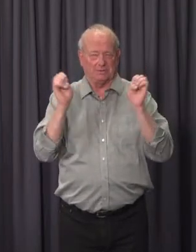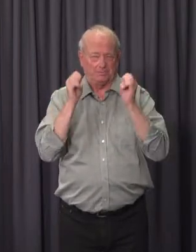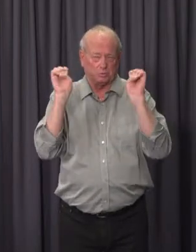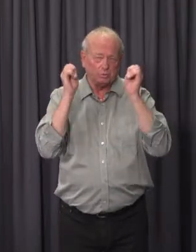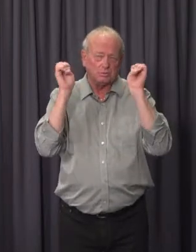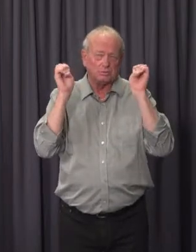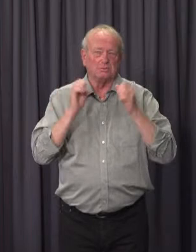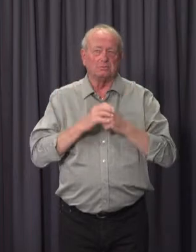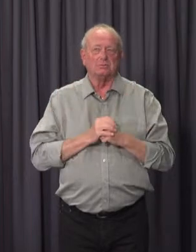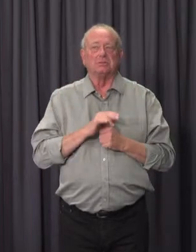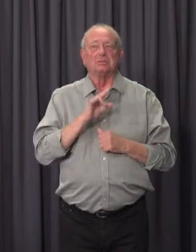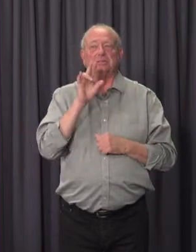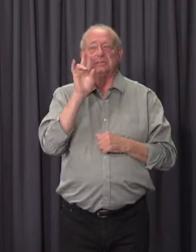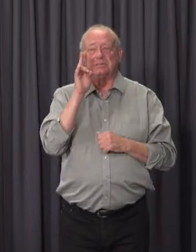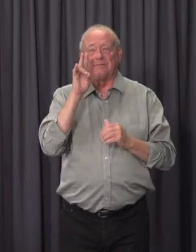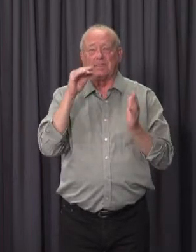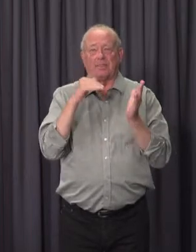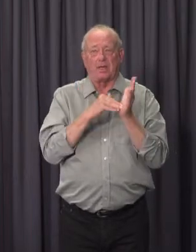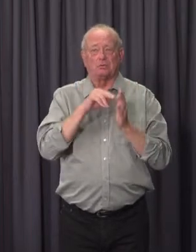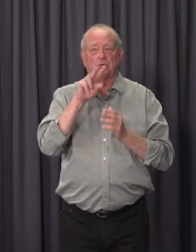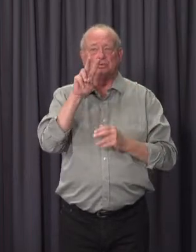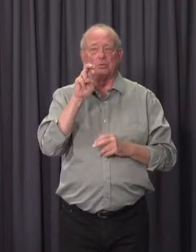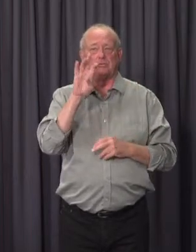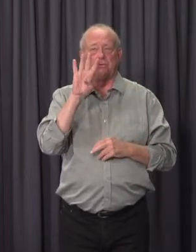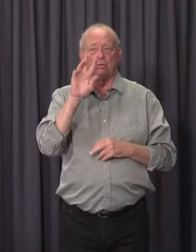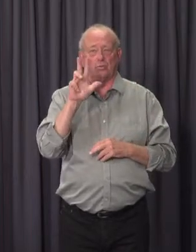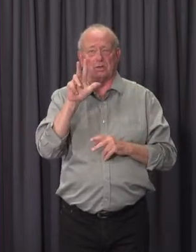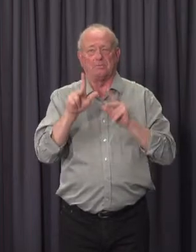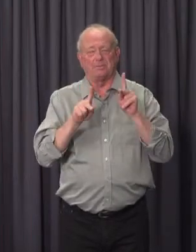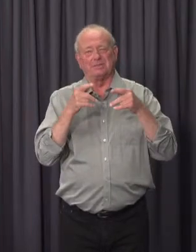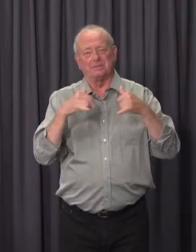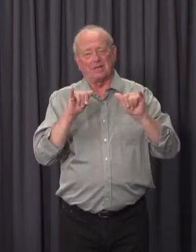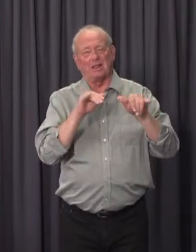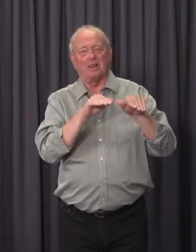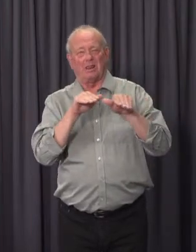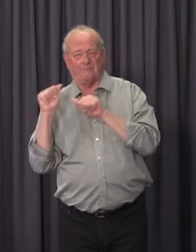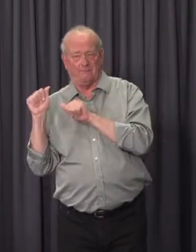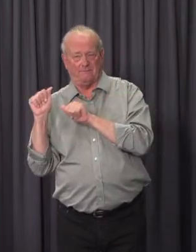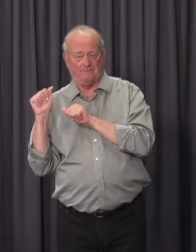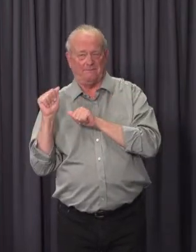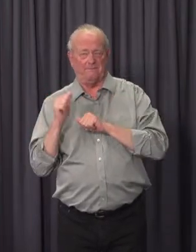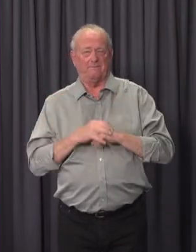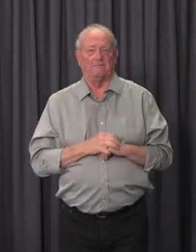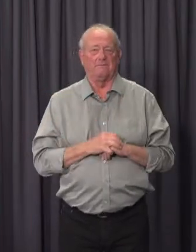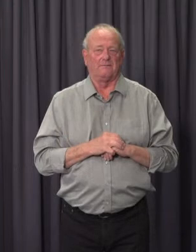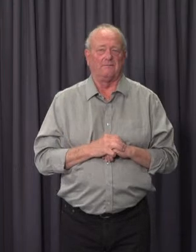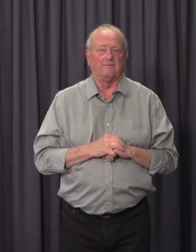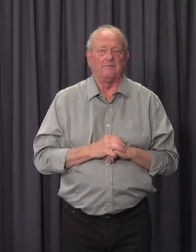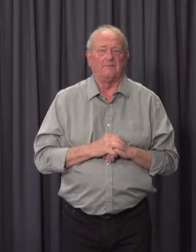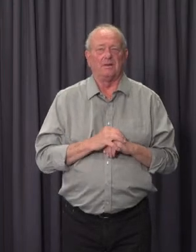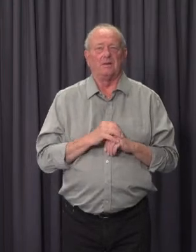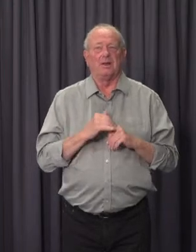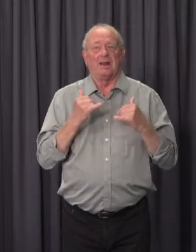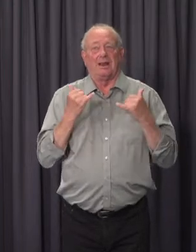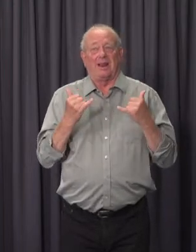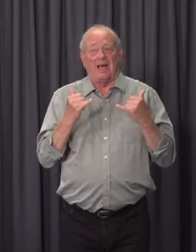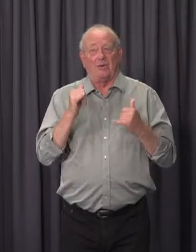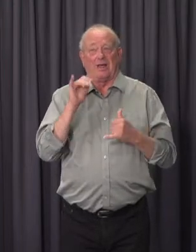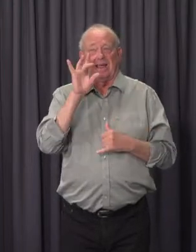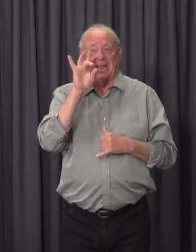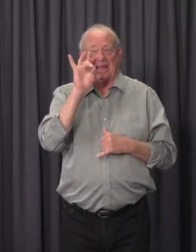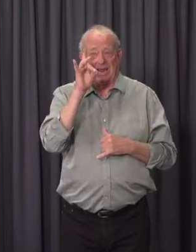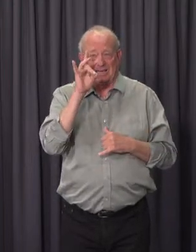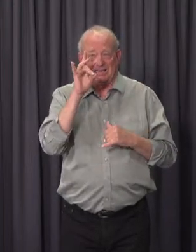7,243 people remain evacuated at this time. Right now, 8 reception centers are open for affected areas, and the total number